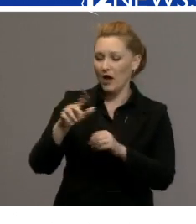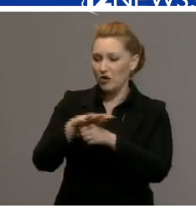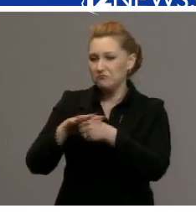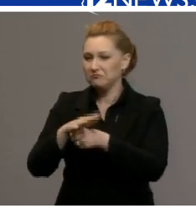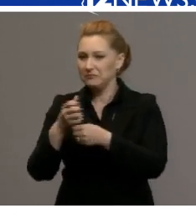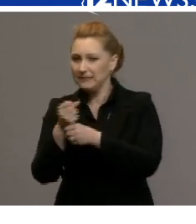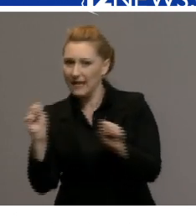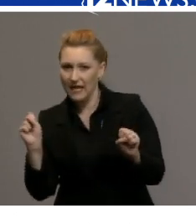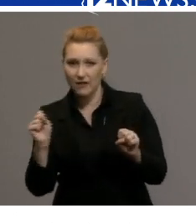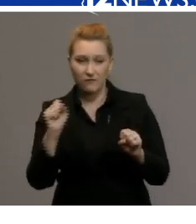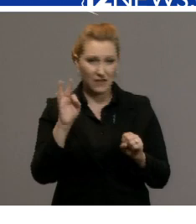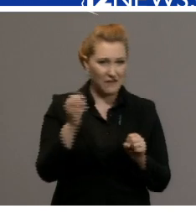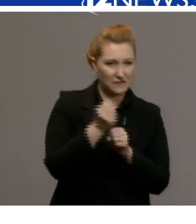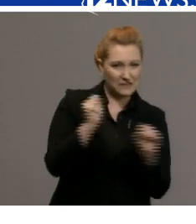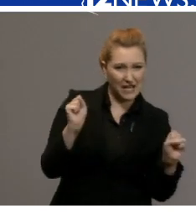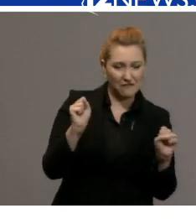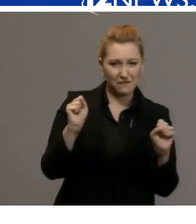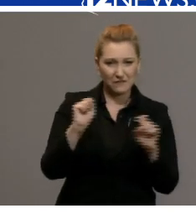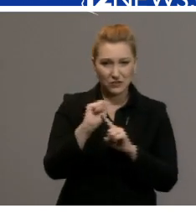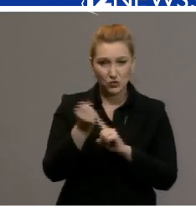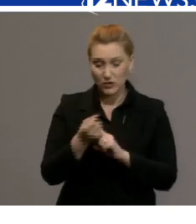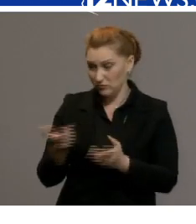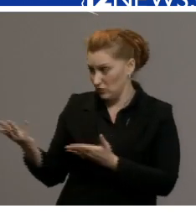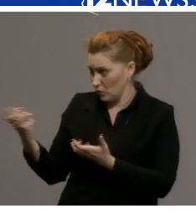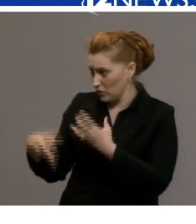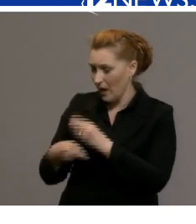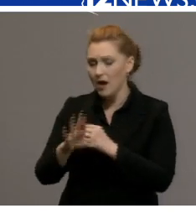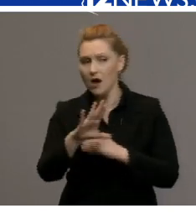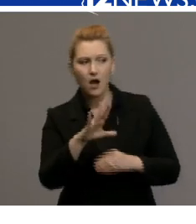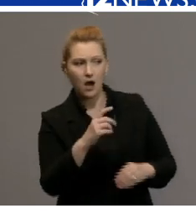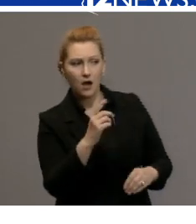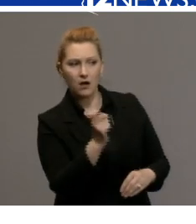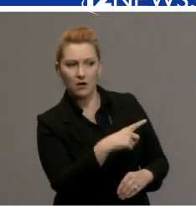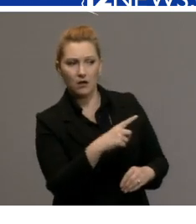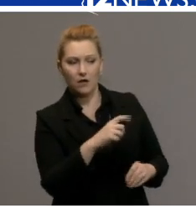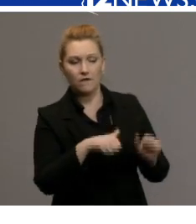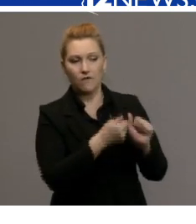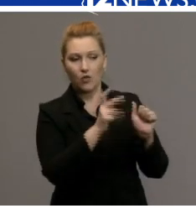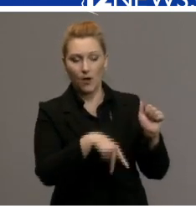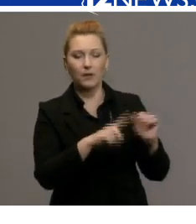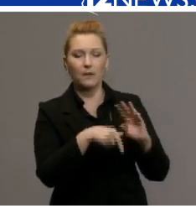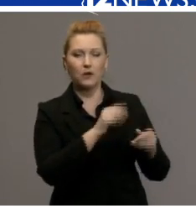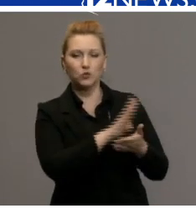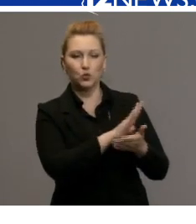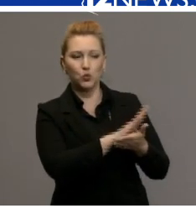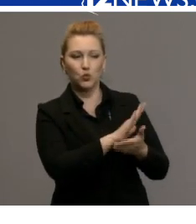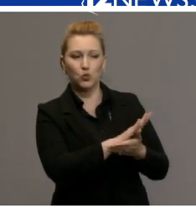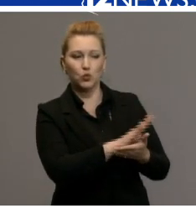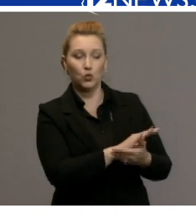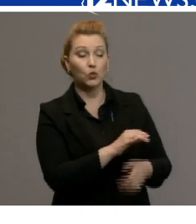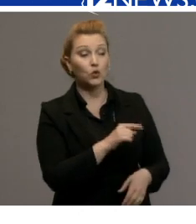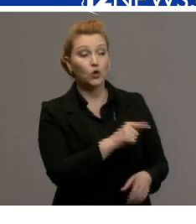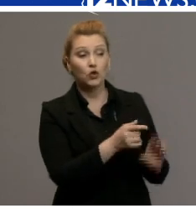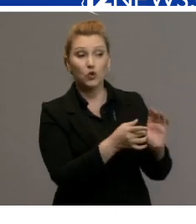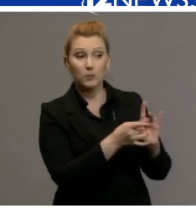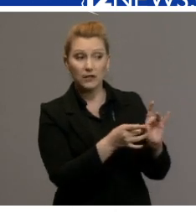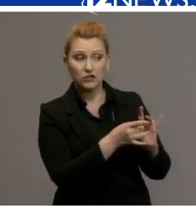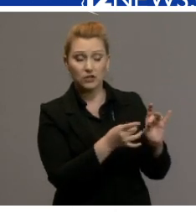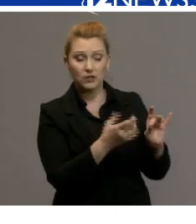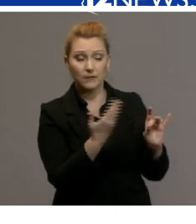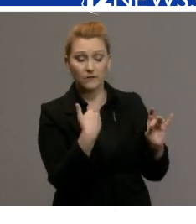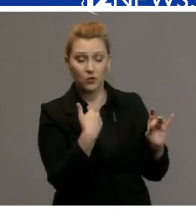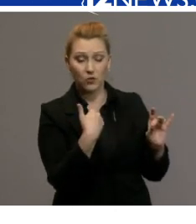I do have a quick follow-up for Dr. Chris, though. This is about schools. You had mentioned it before when you were explaining maybe